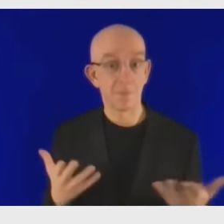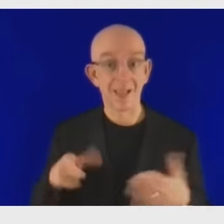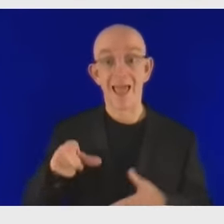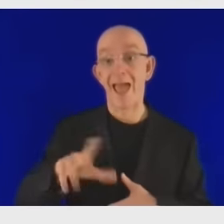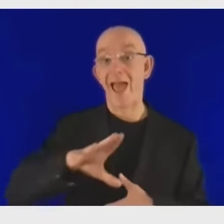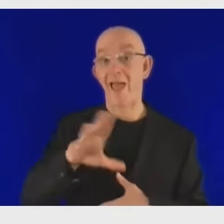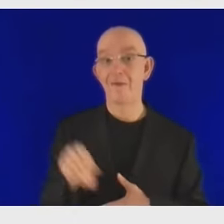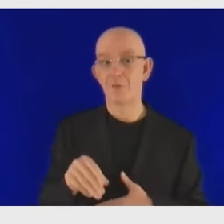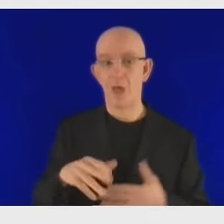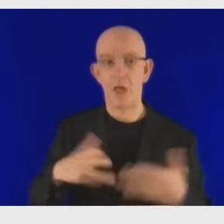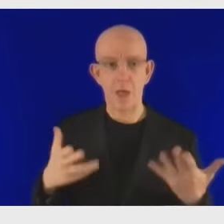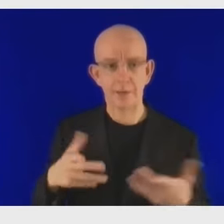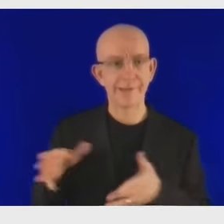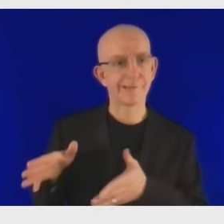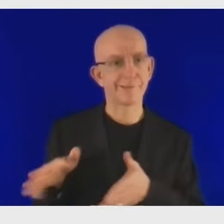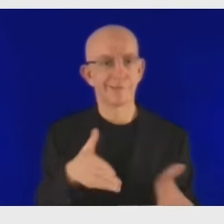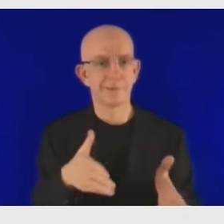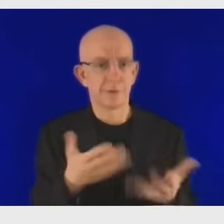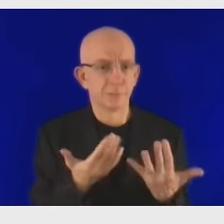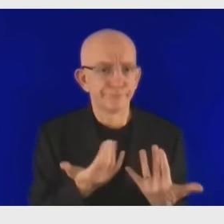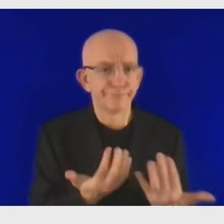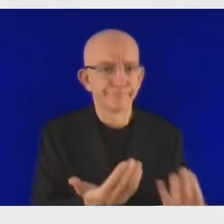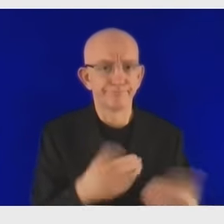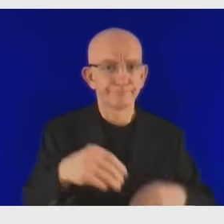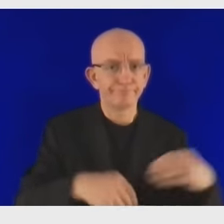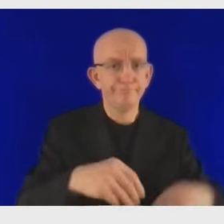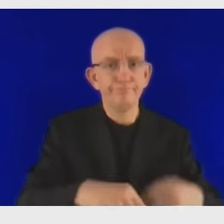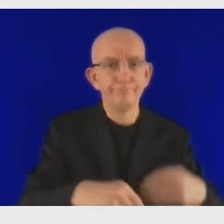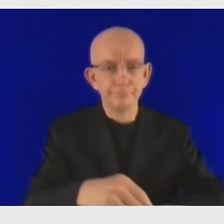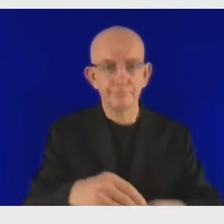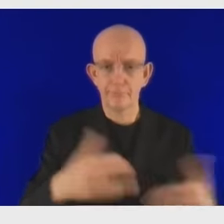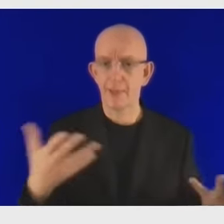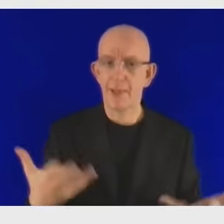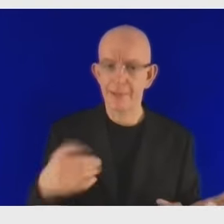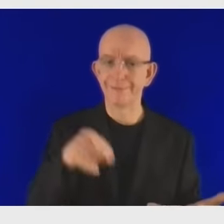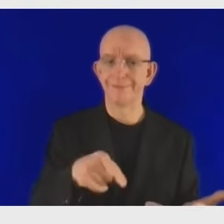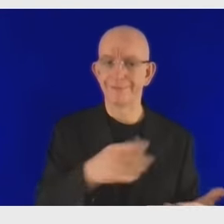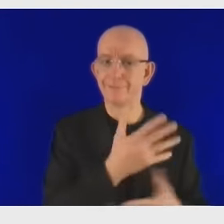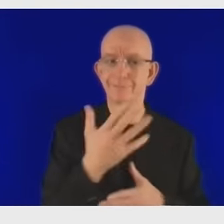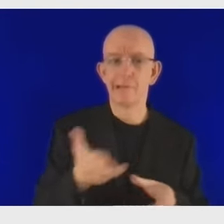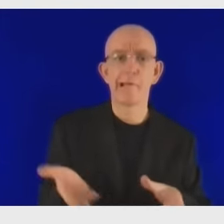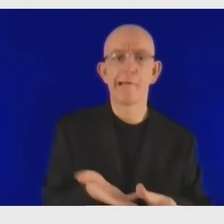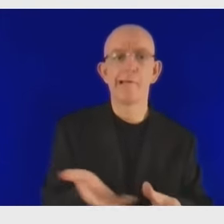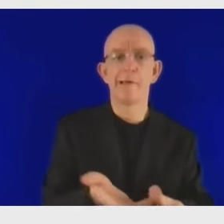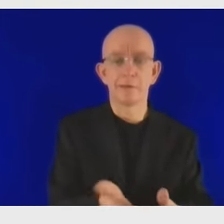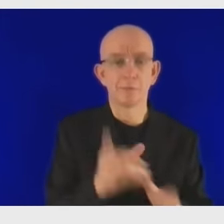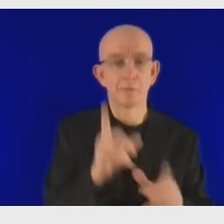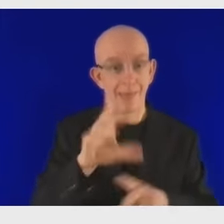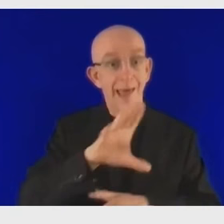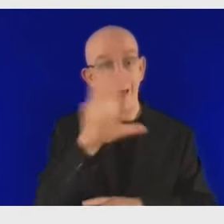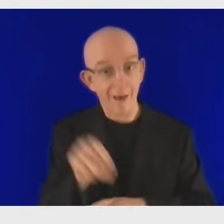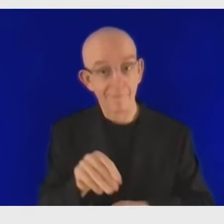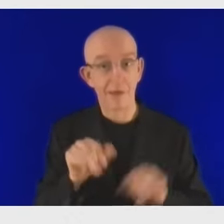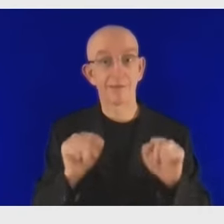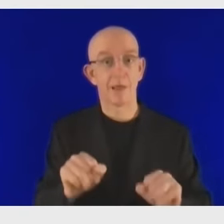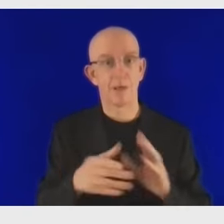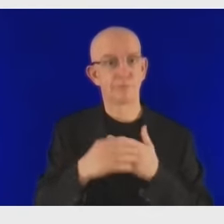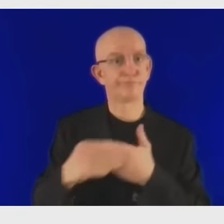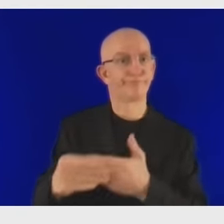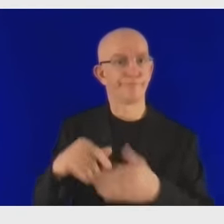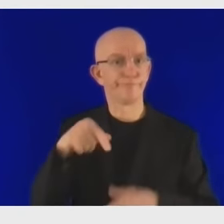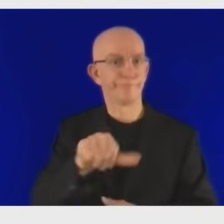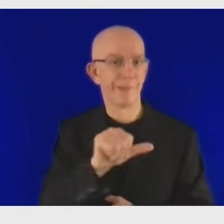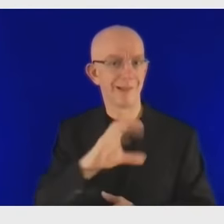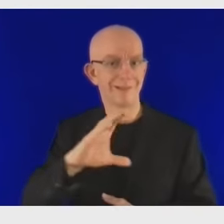COP, because without it, we have a very weak stepping stone into COP27. So we must deliver COP26. But